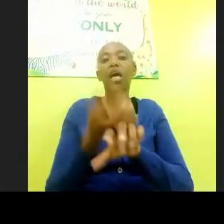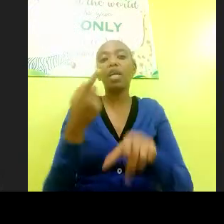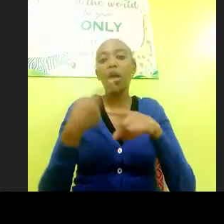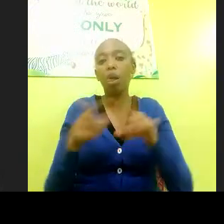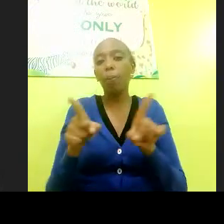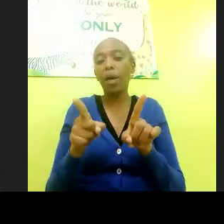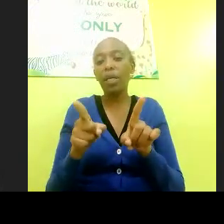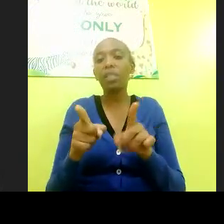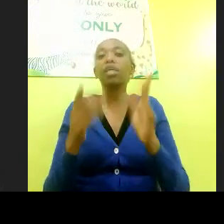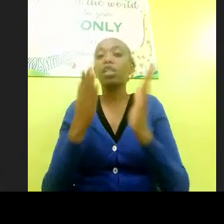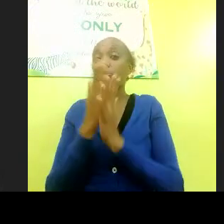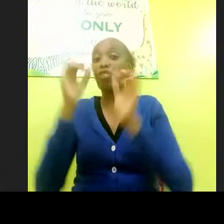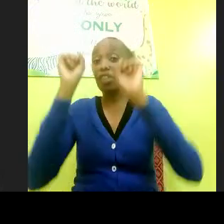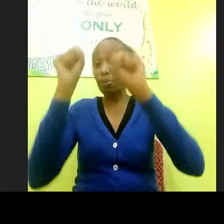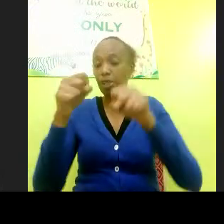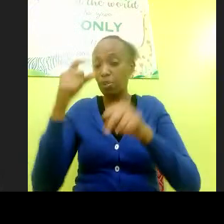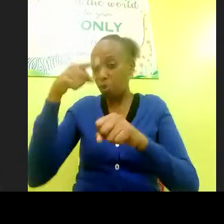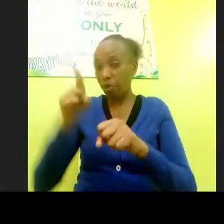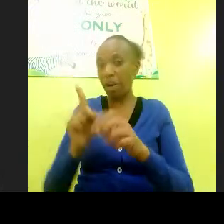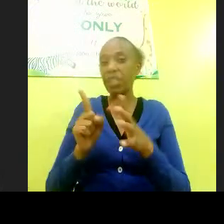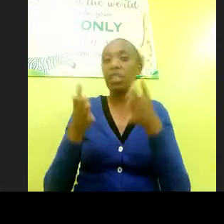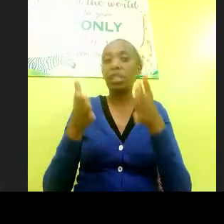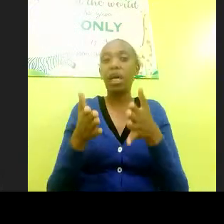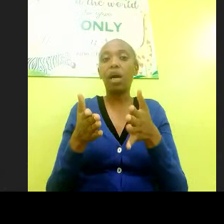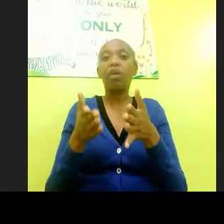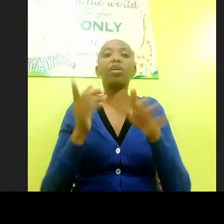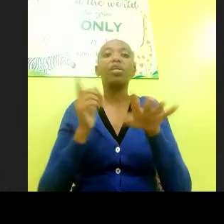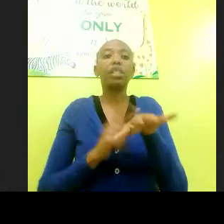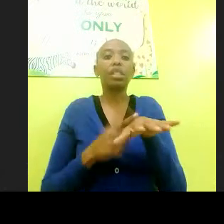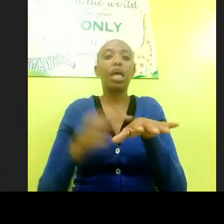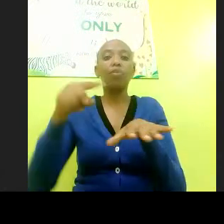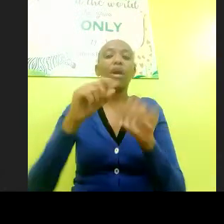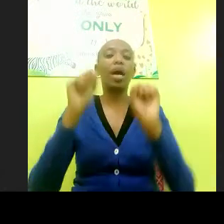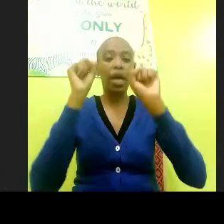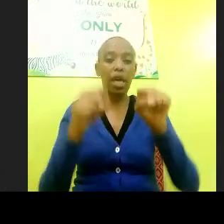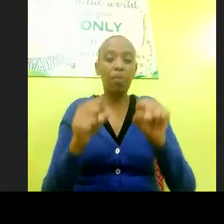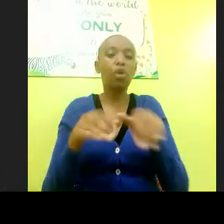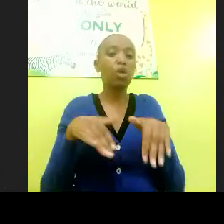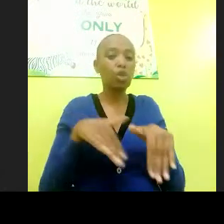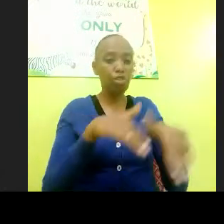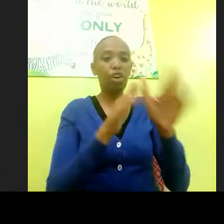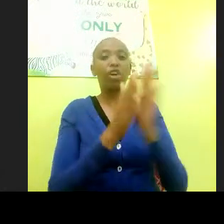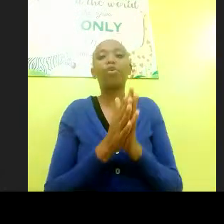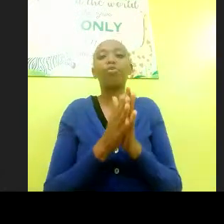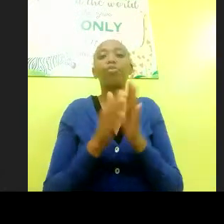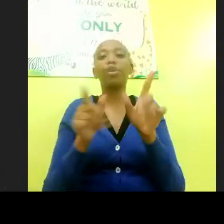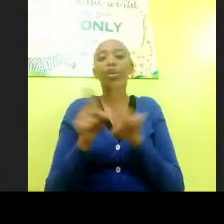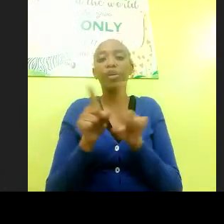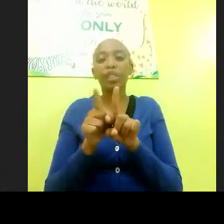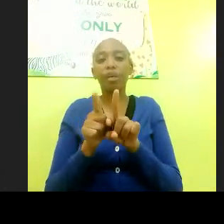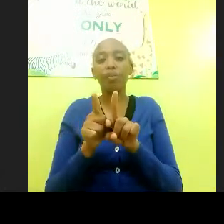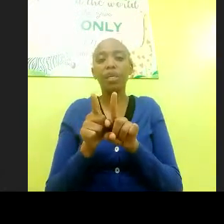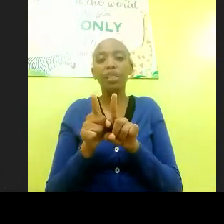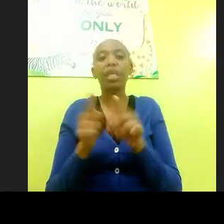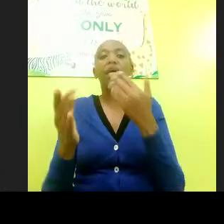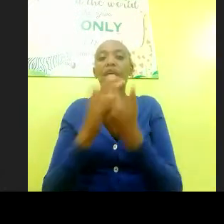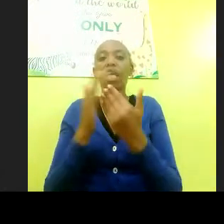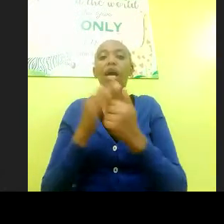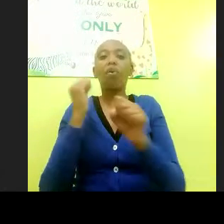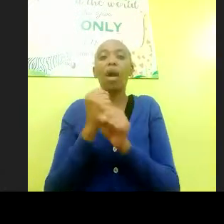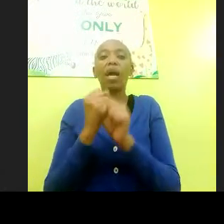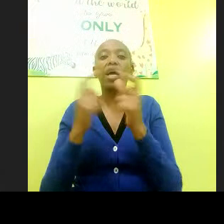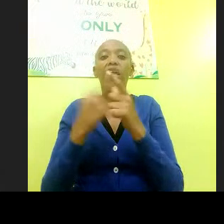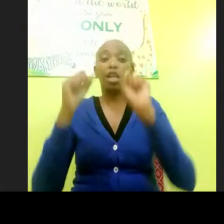that it's possible, right? So once we are able to track unpaid care work, we will be able